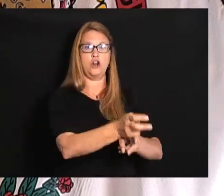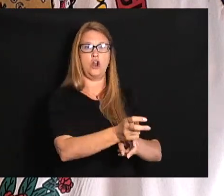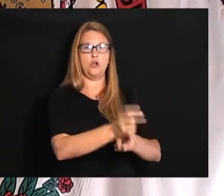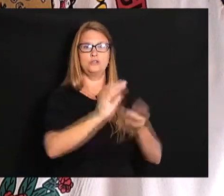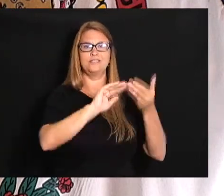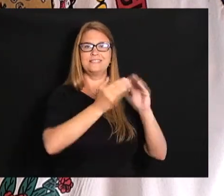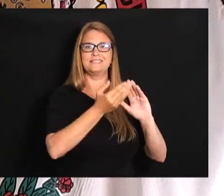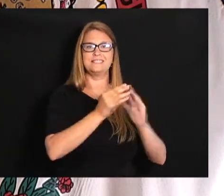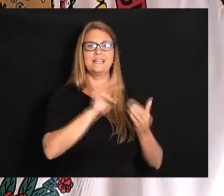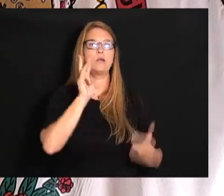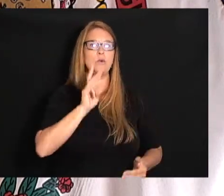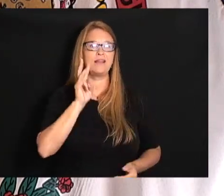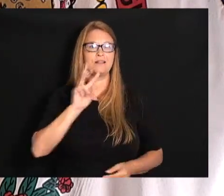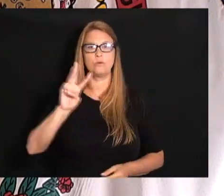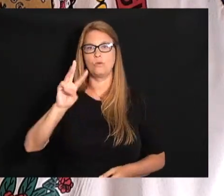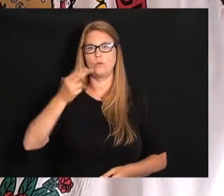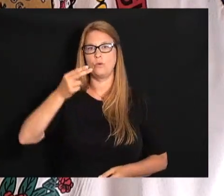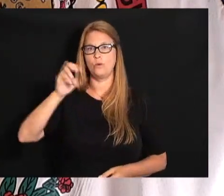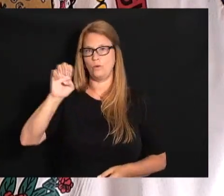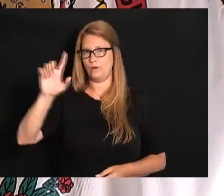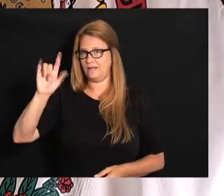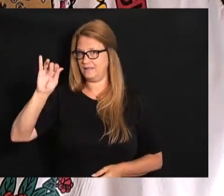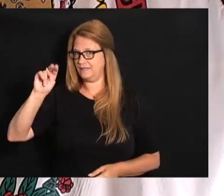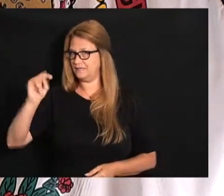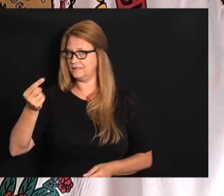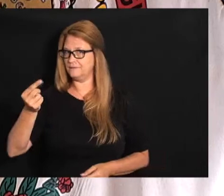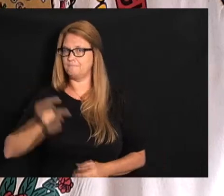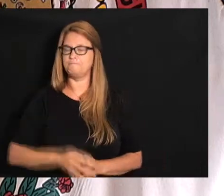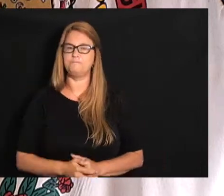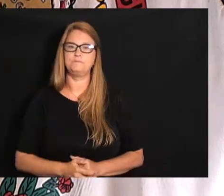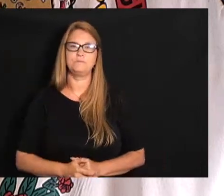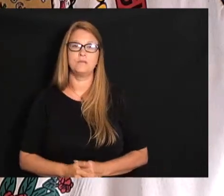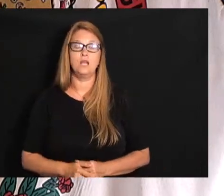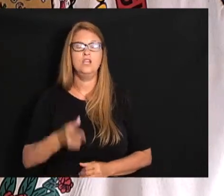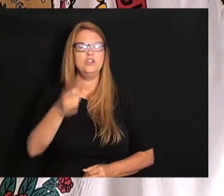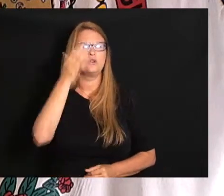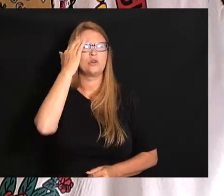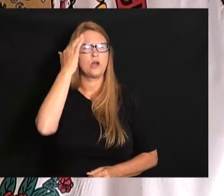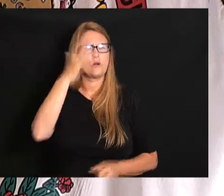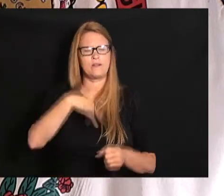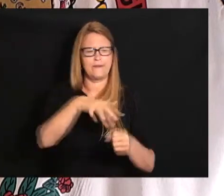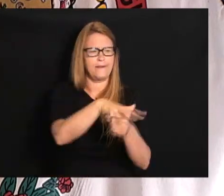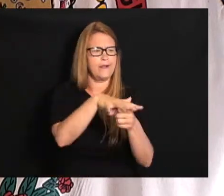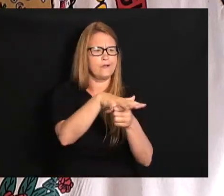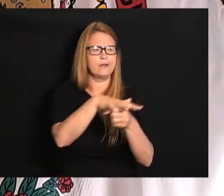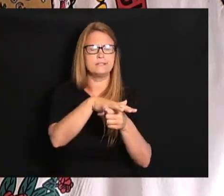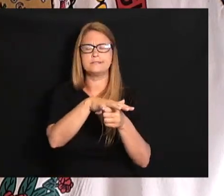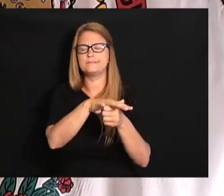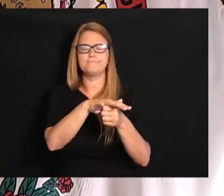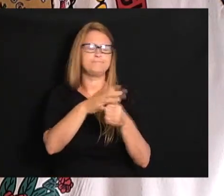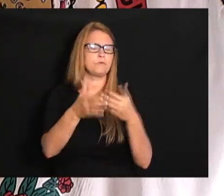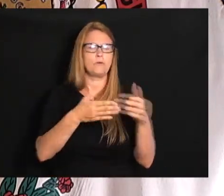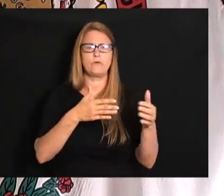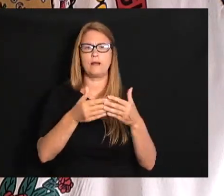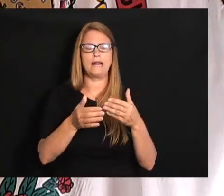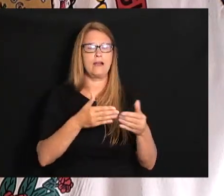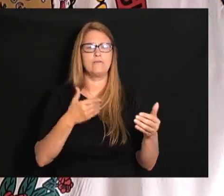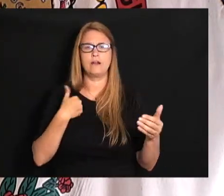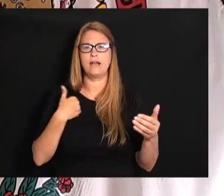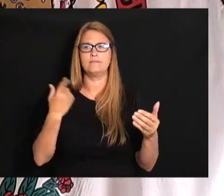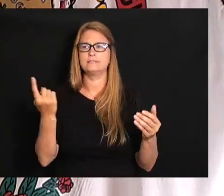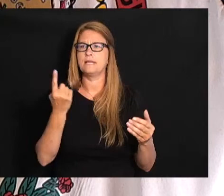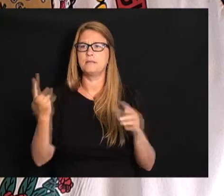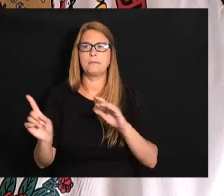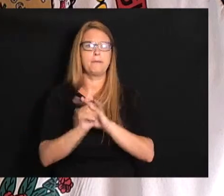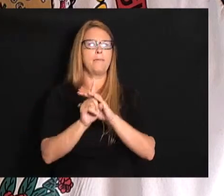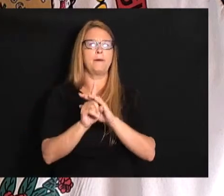Wheeling. Now, what this is all about is, there's been areas where we've had, whatever it may be, but let's just